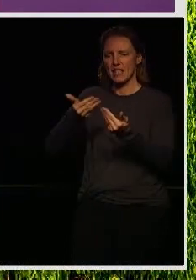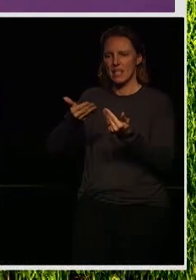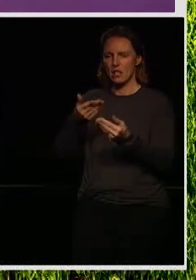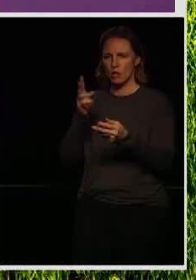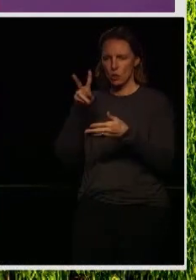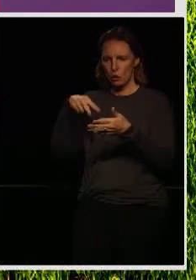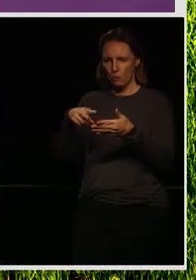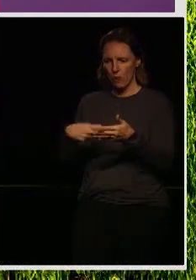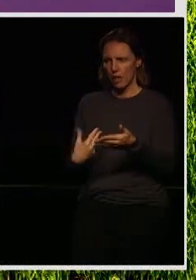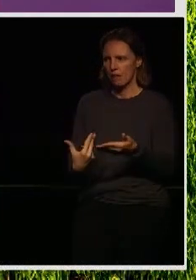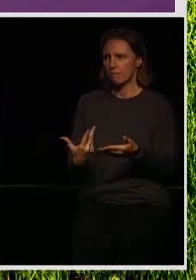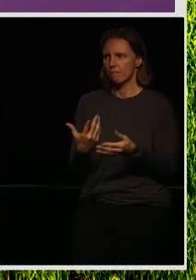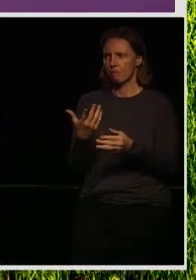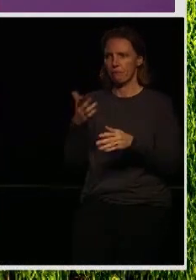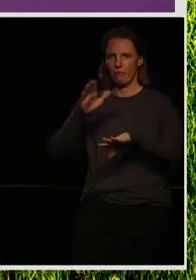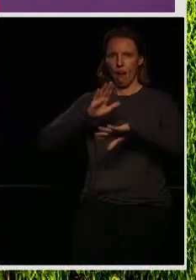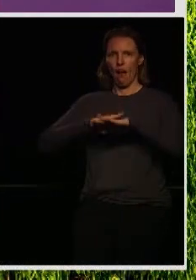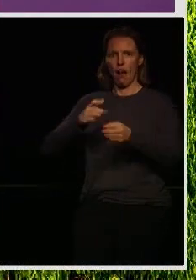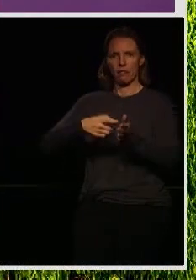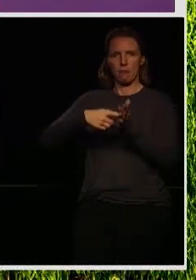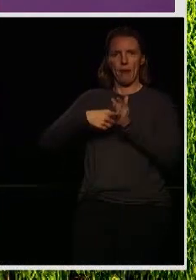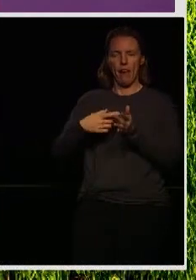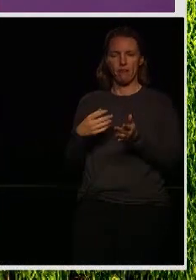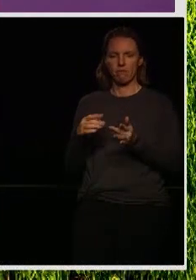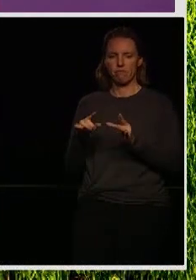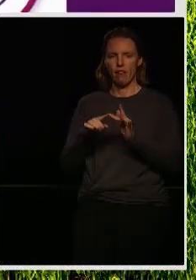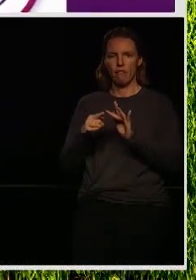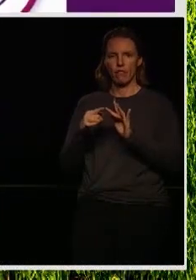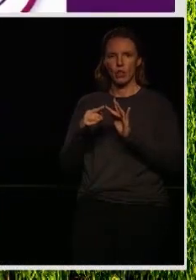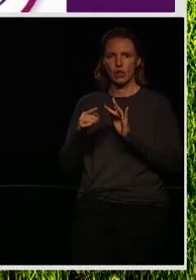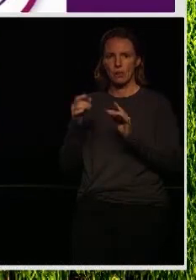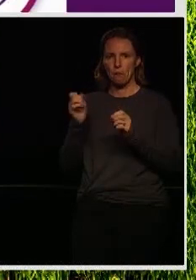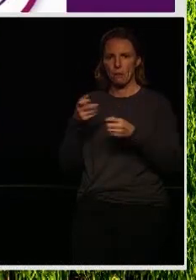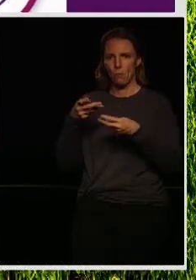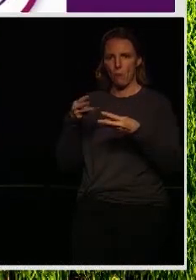easy-to-read, on-demand, fingertip manner.